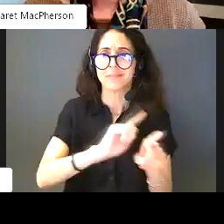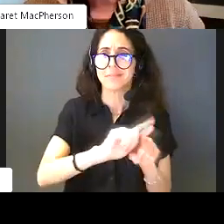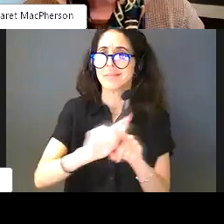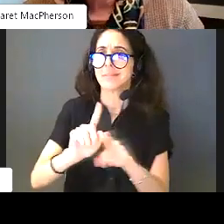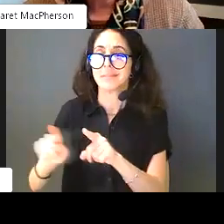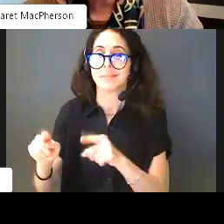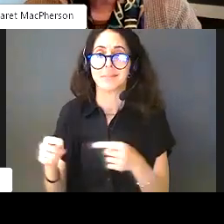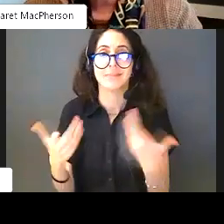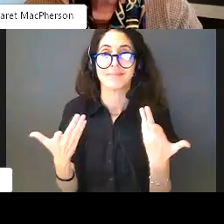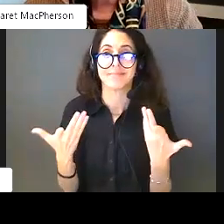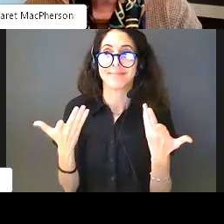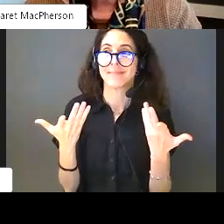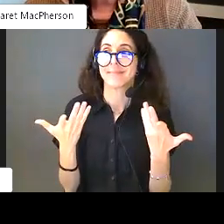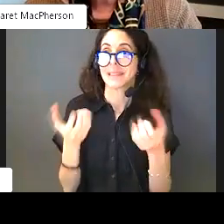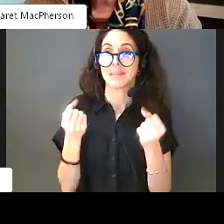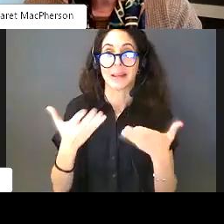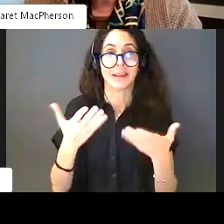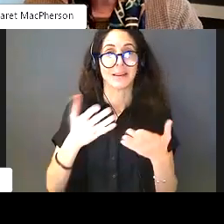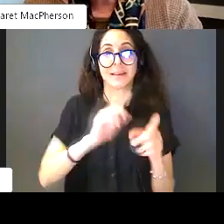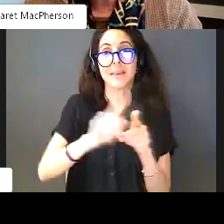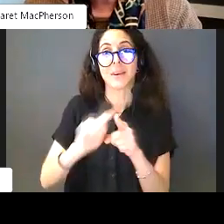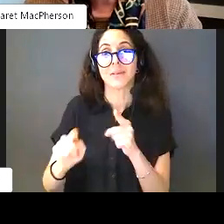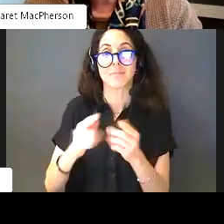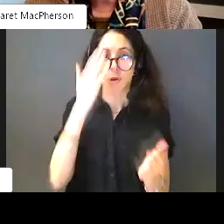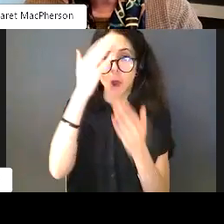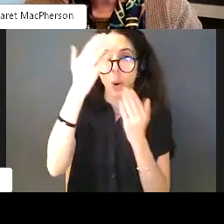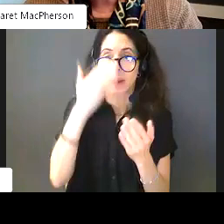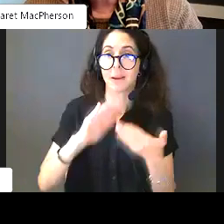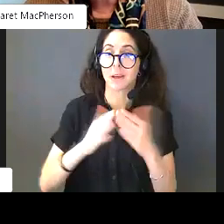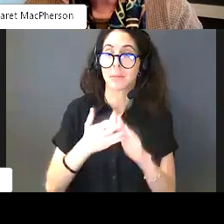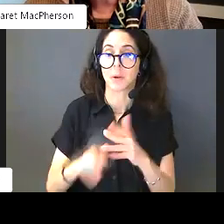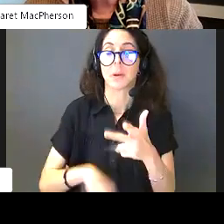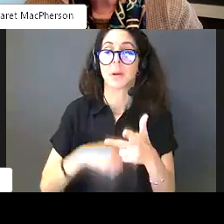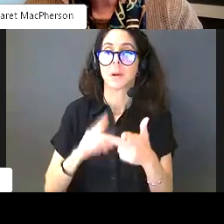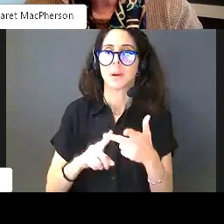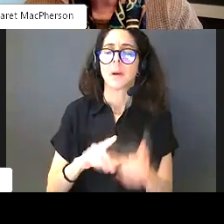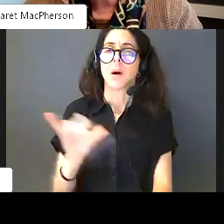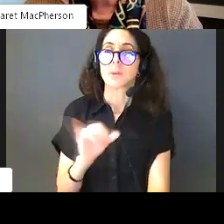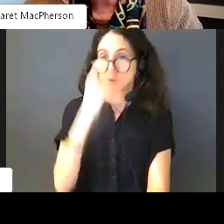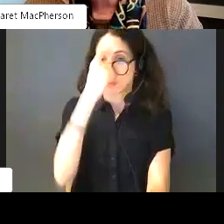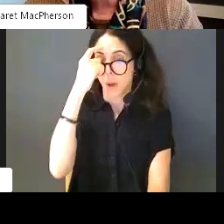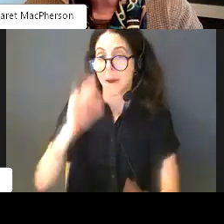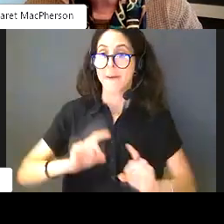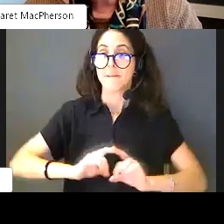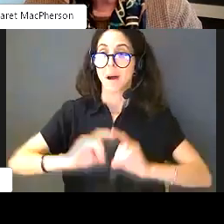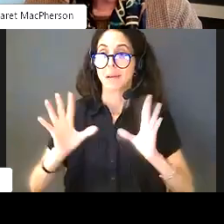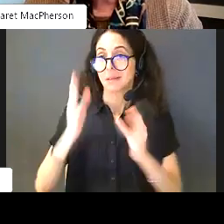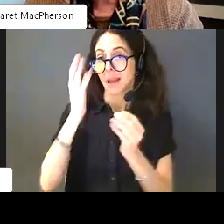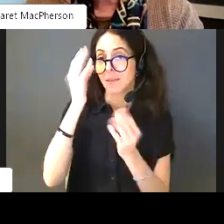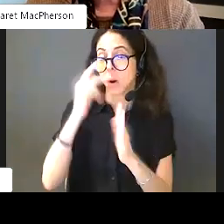in the multiplicity of our communities. And then grounding ourselves in trauma and violence-informed